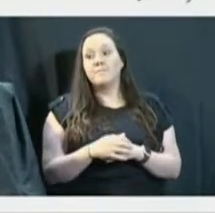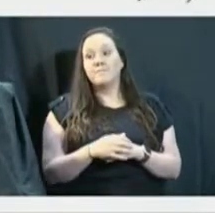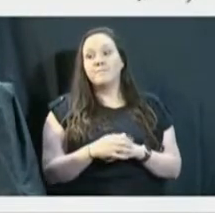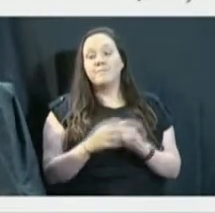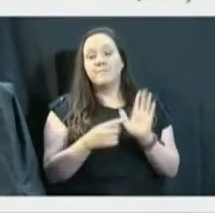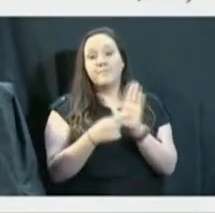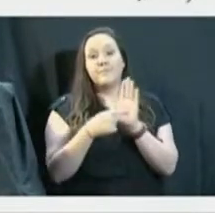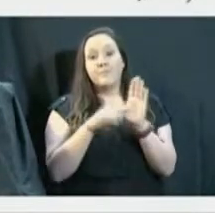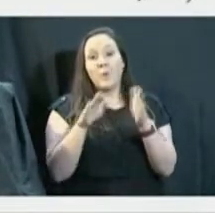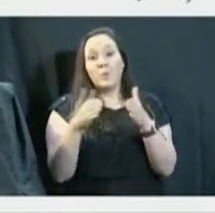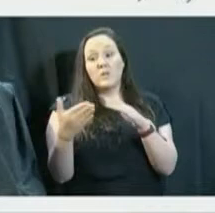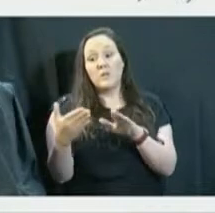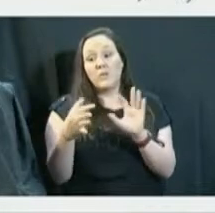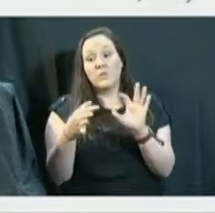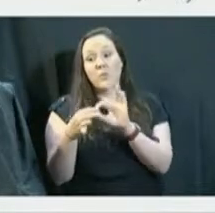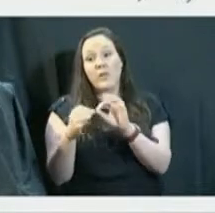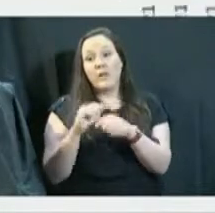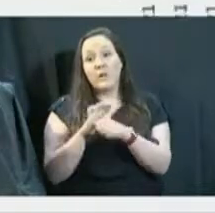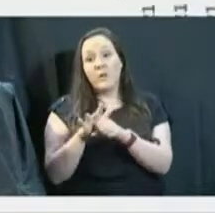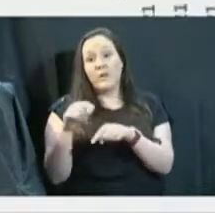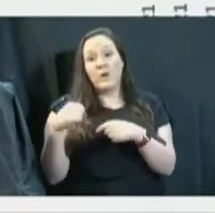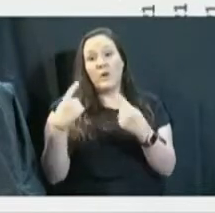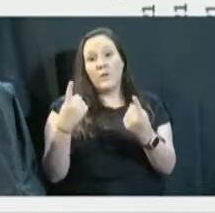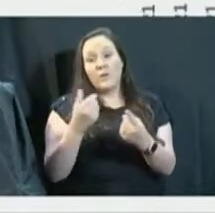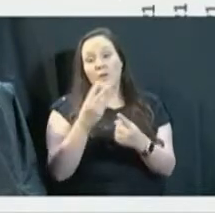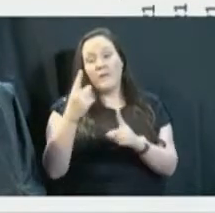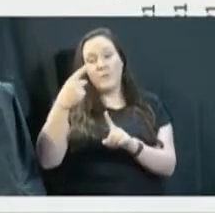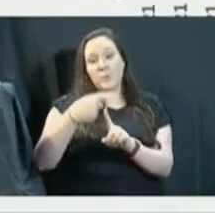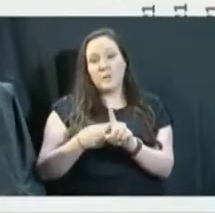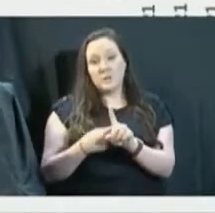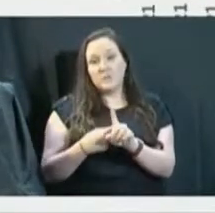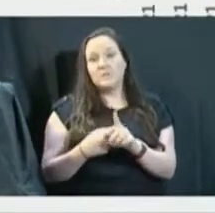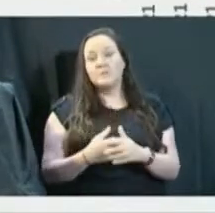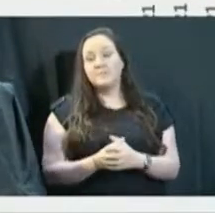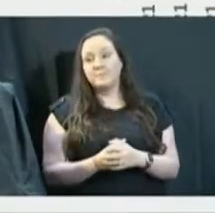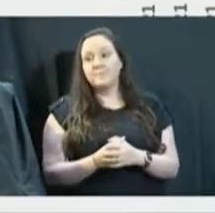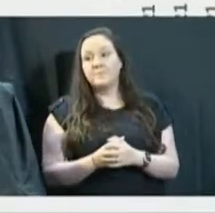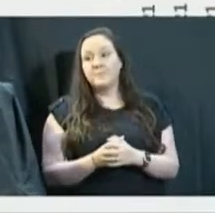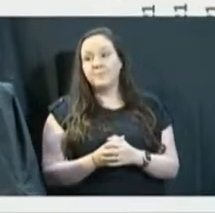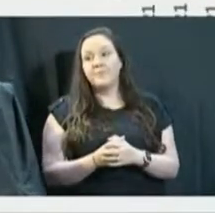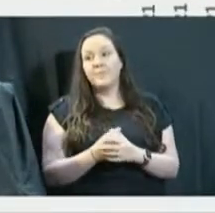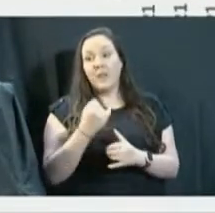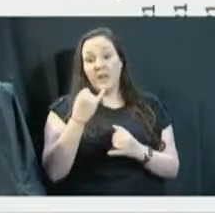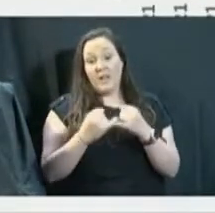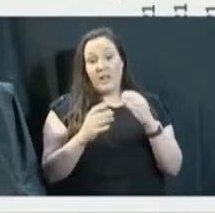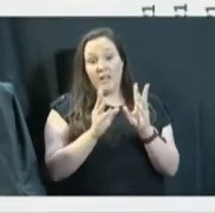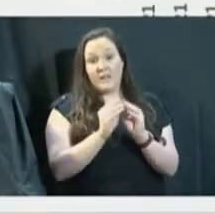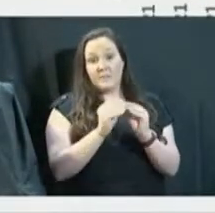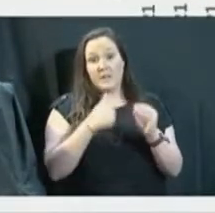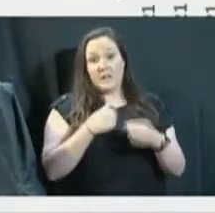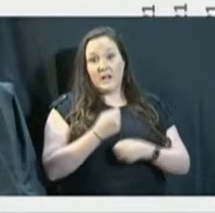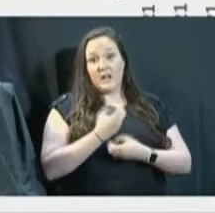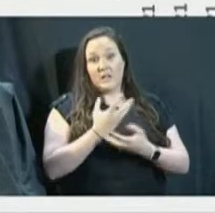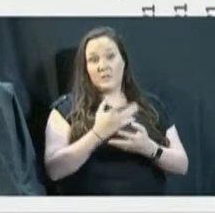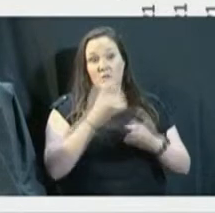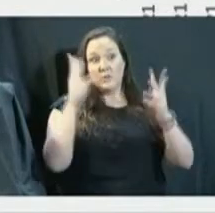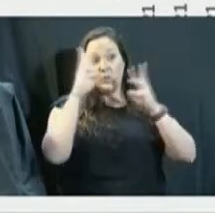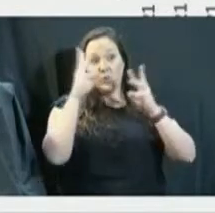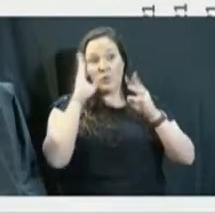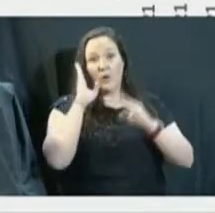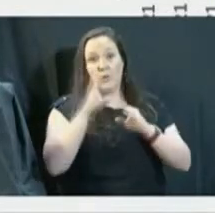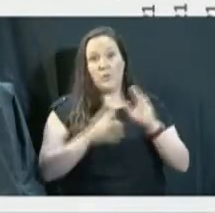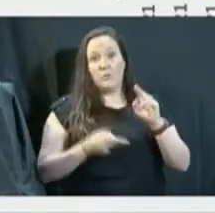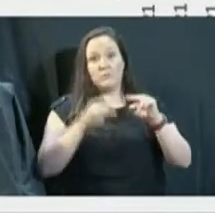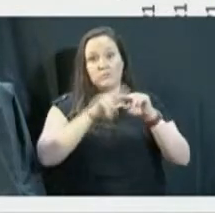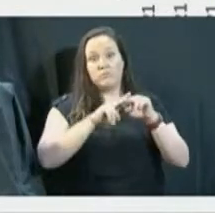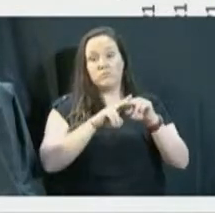shows the deaths related to COVID over the past several months. When we last met, I expressed worry that these numbers would increase as deaths are